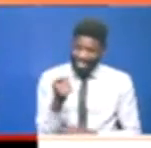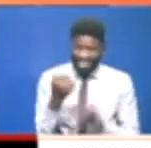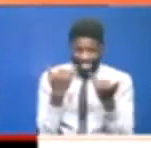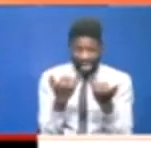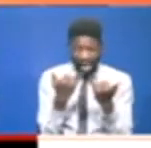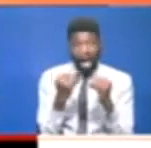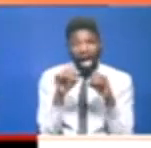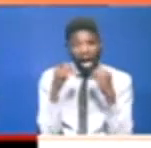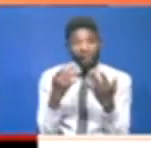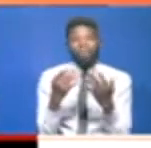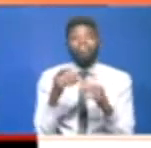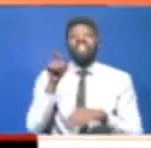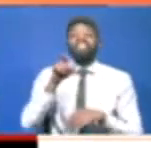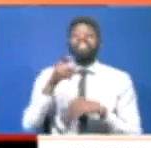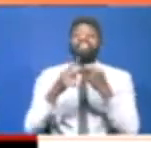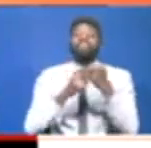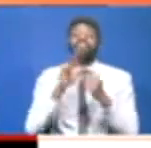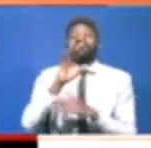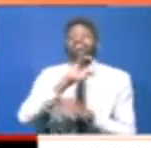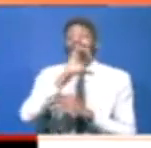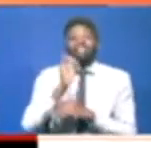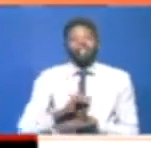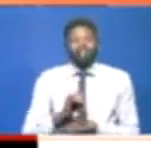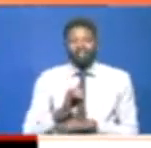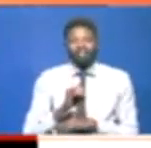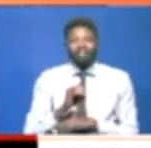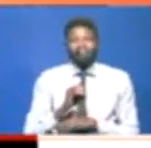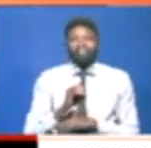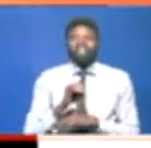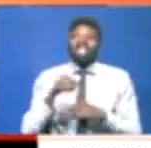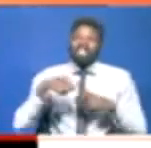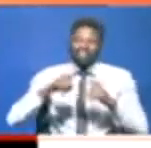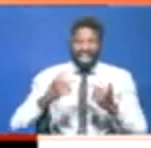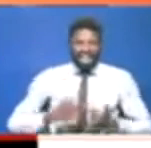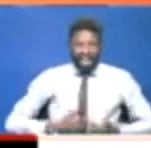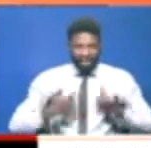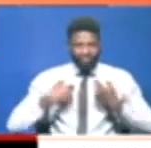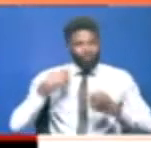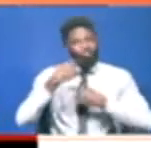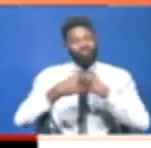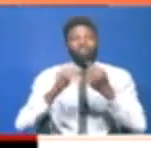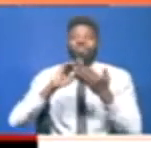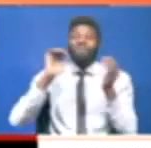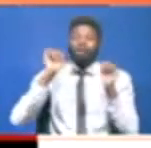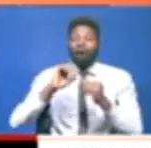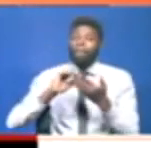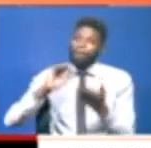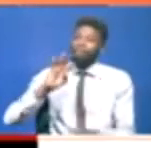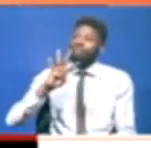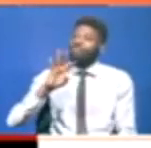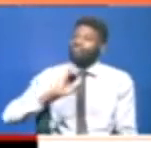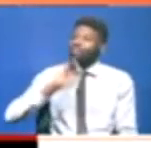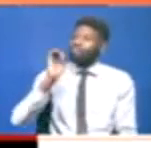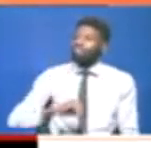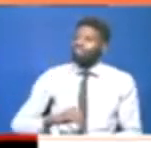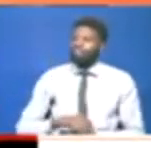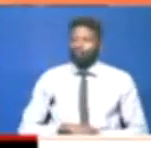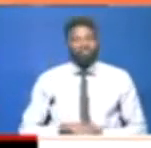retirement. But you find that the majority of us, we are now below 40%. In fact, the highest are the ones at 40%. Which means that when you